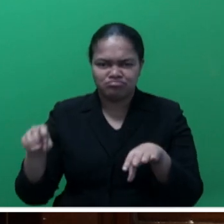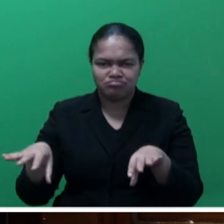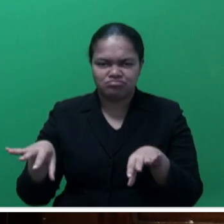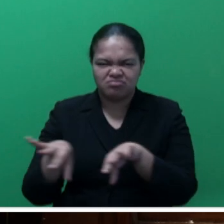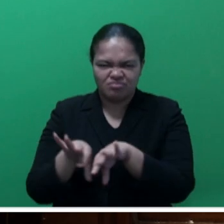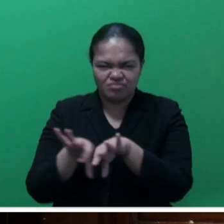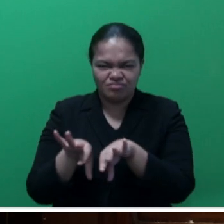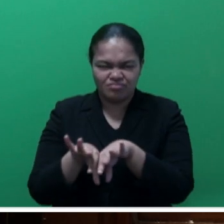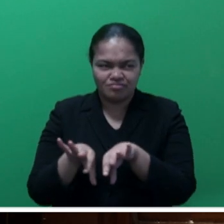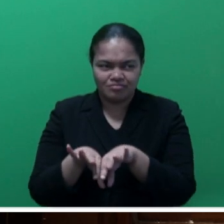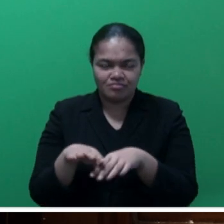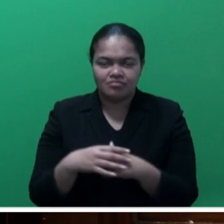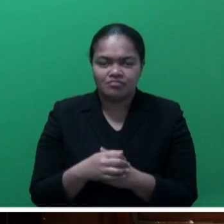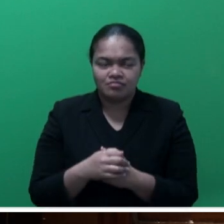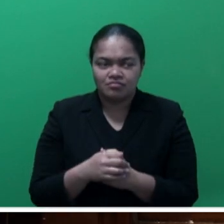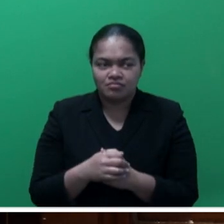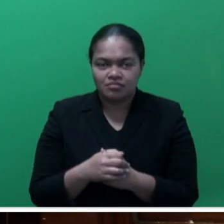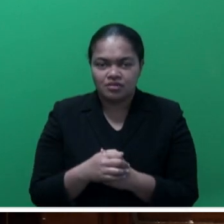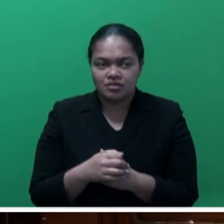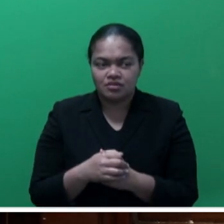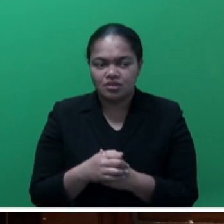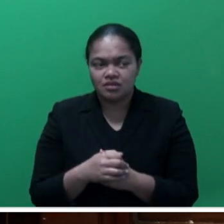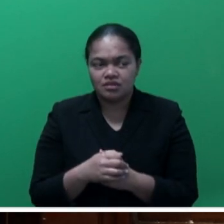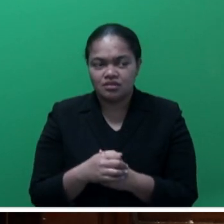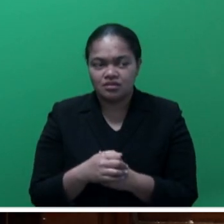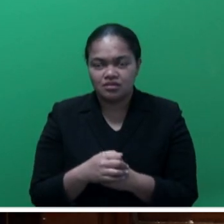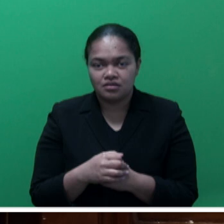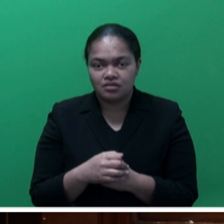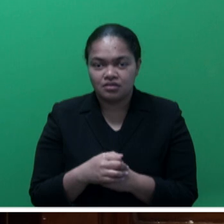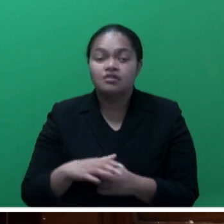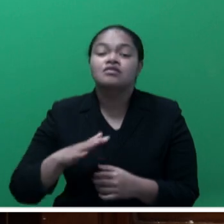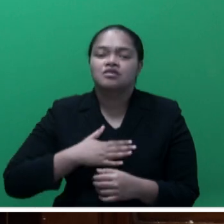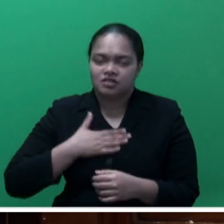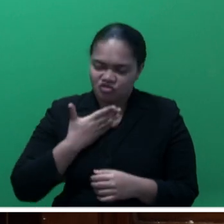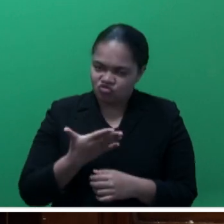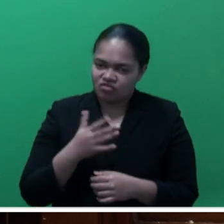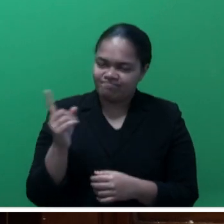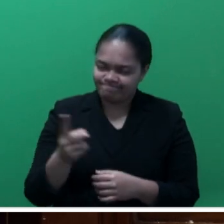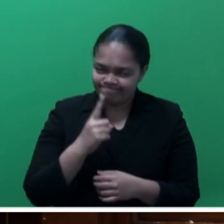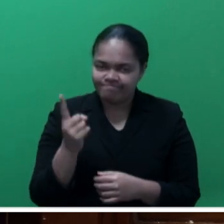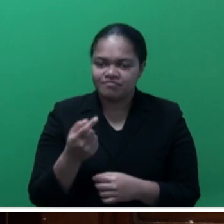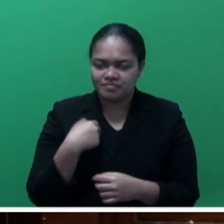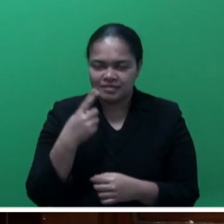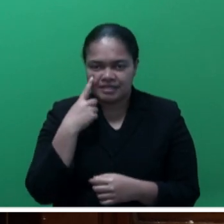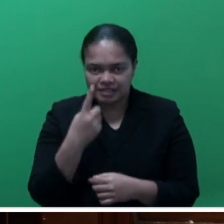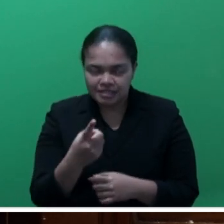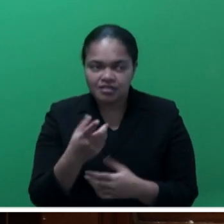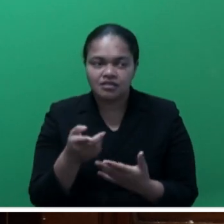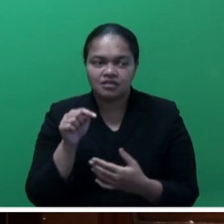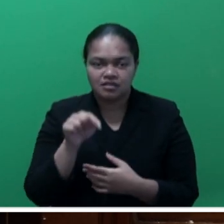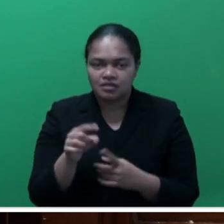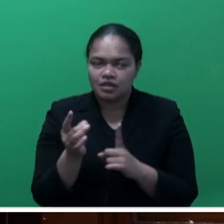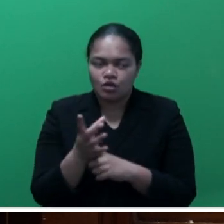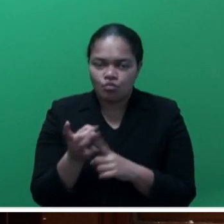waste is in the interest of everyone. However, we unfortunately continue to see disregard for this